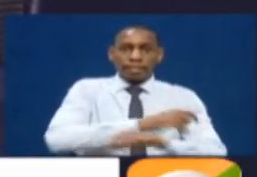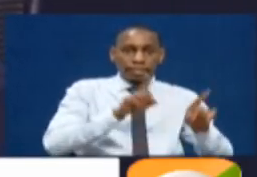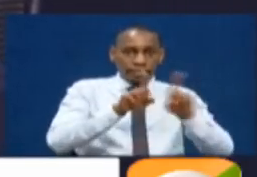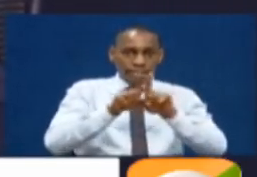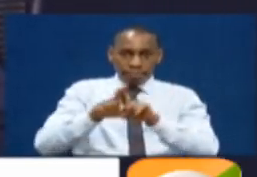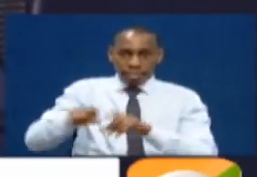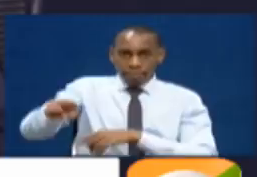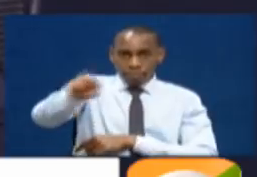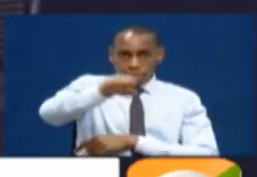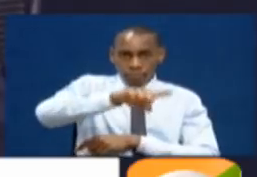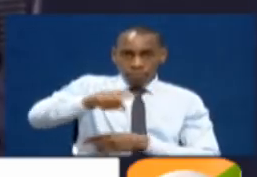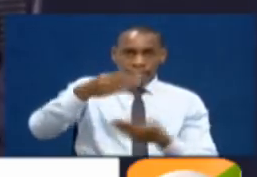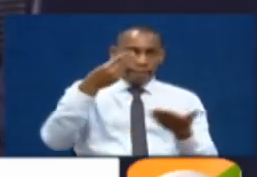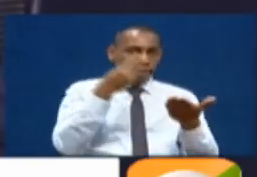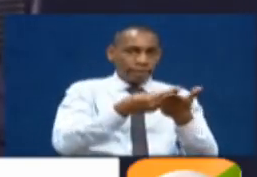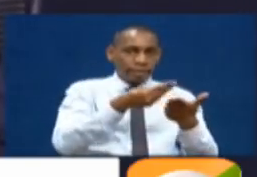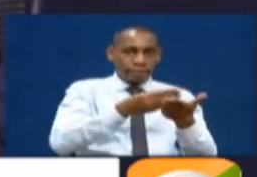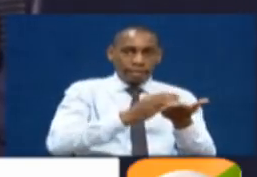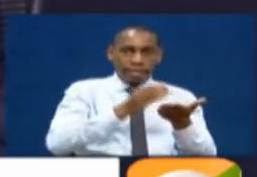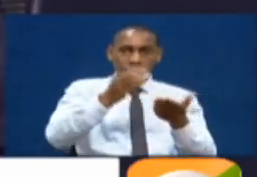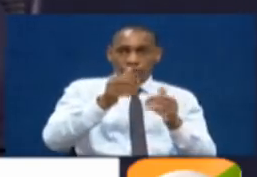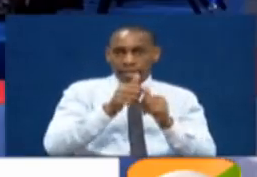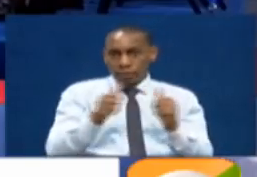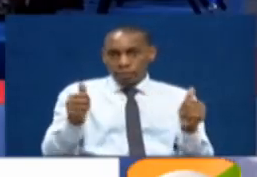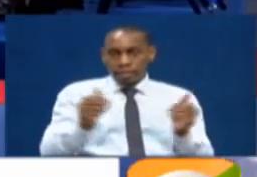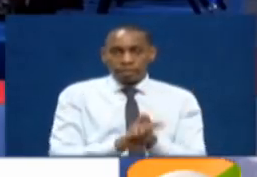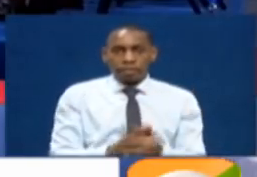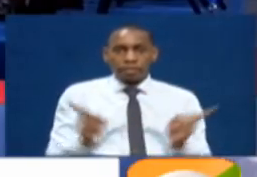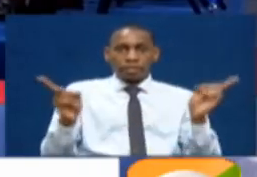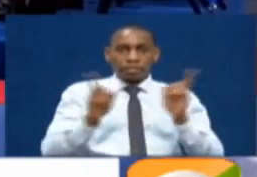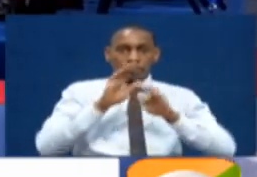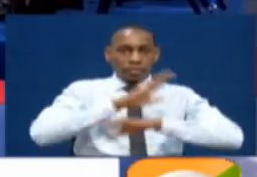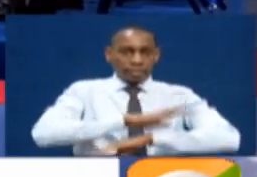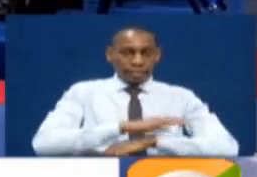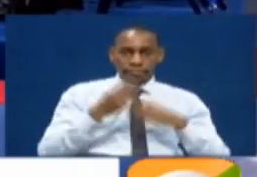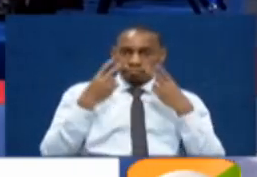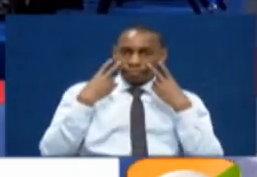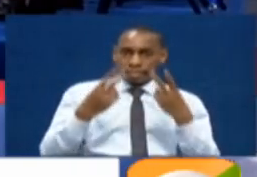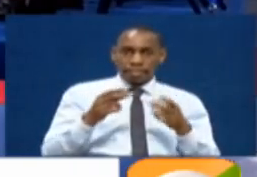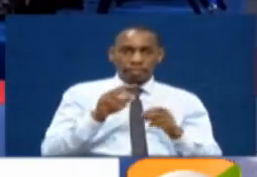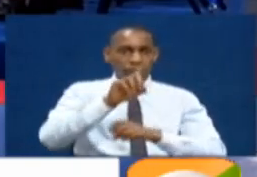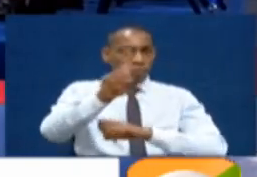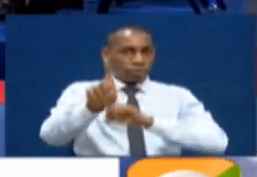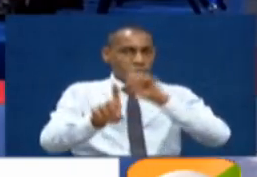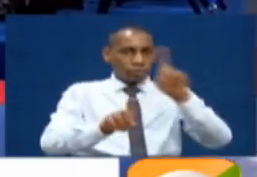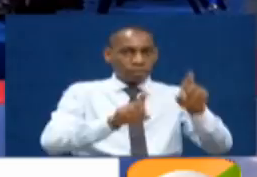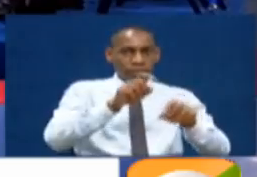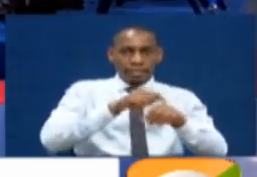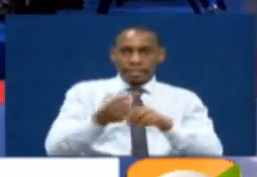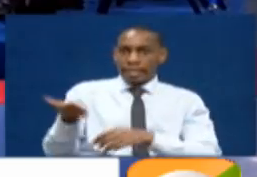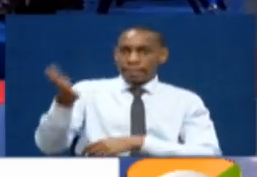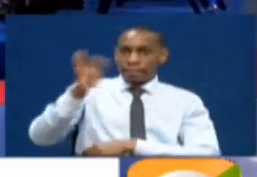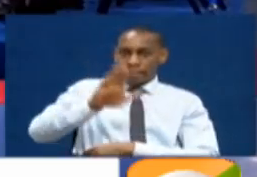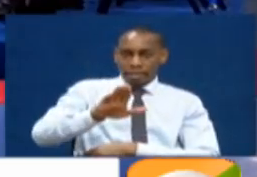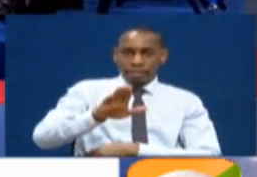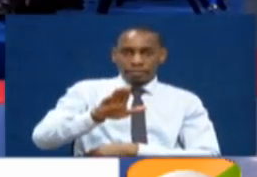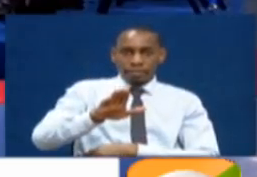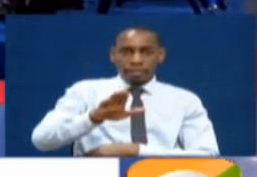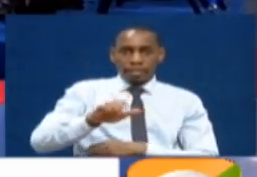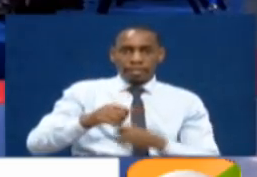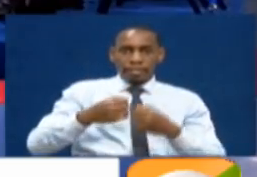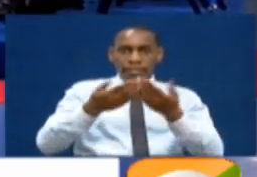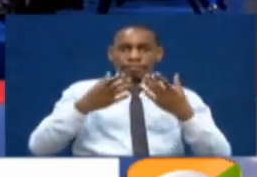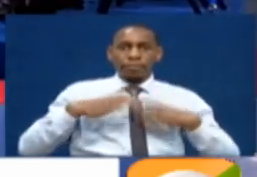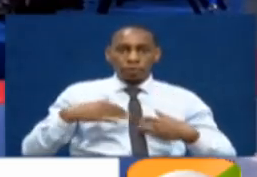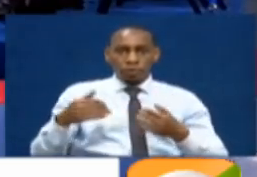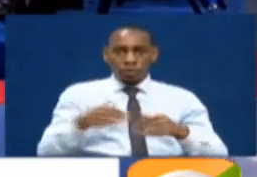us fund them appropriately. All right. Yeah. I have to take a very quick break, but I see there's still very many questions coming up. When we come back, I'll give them an audience to ask